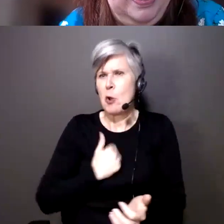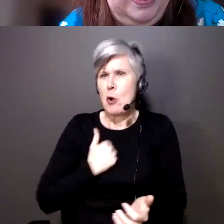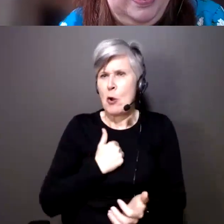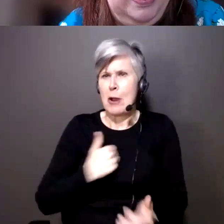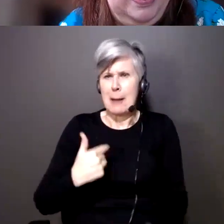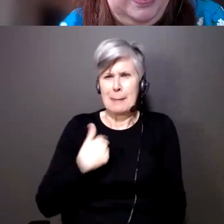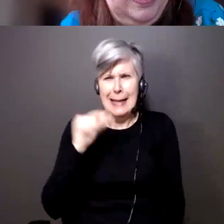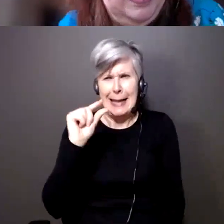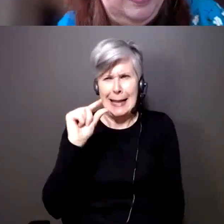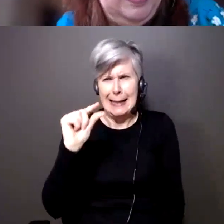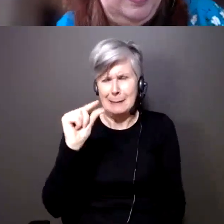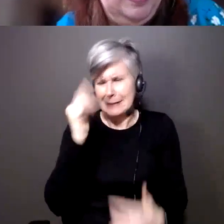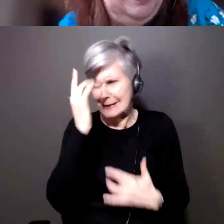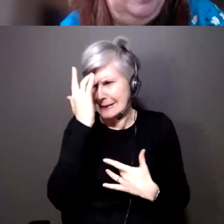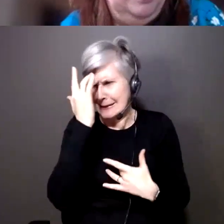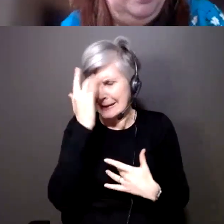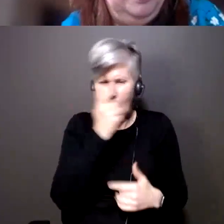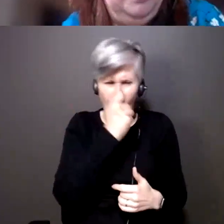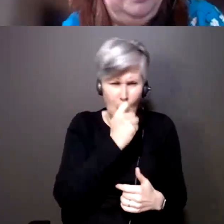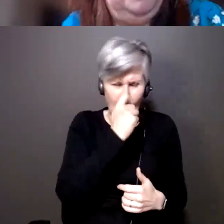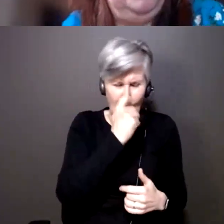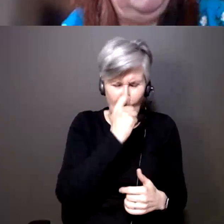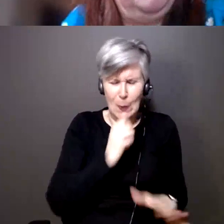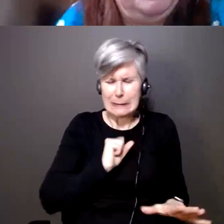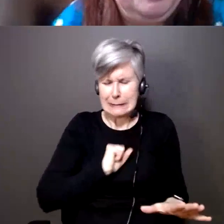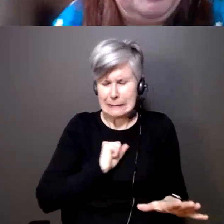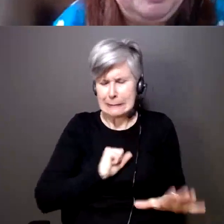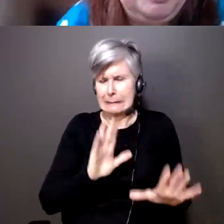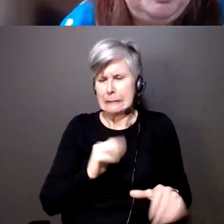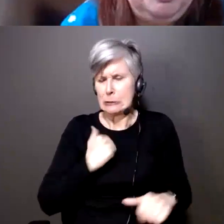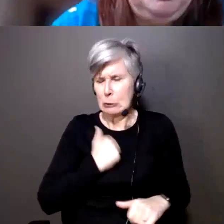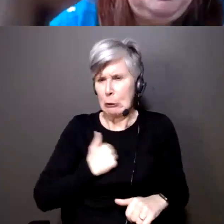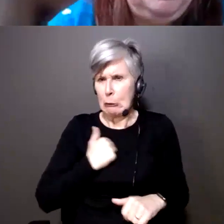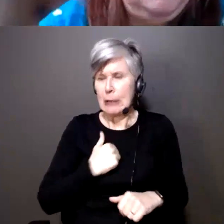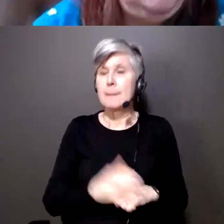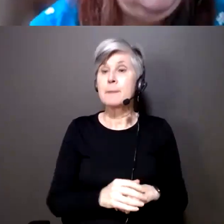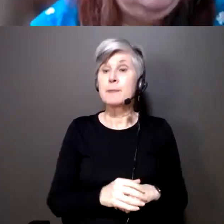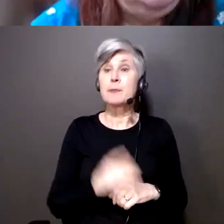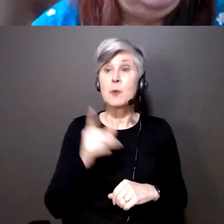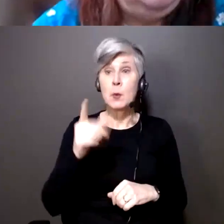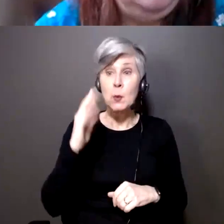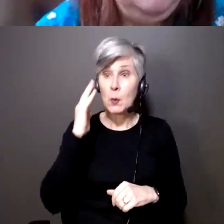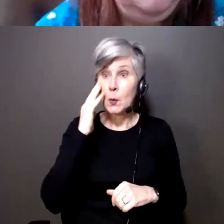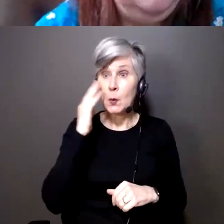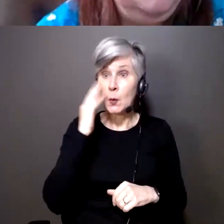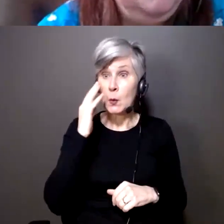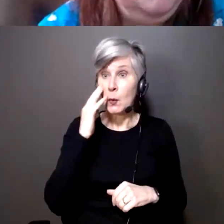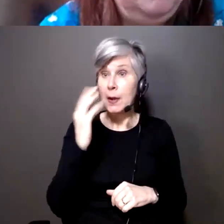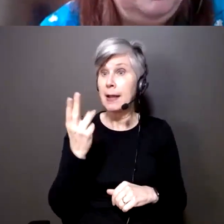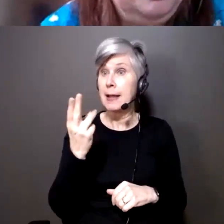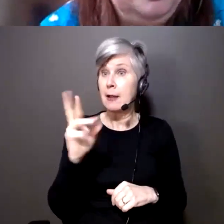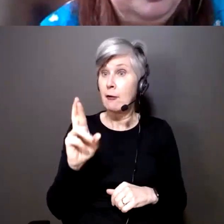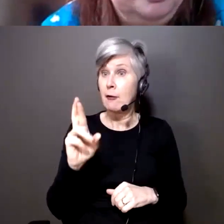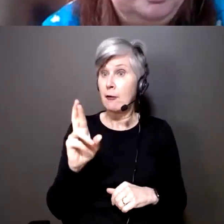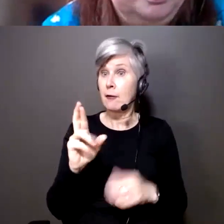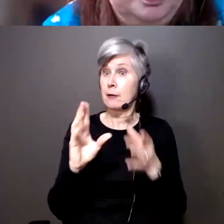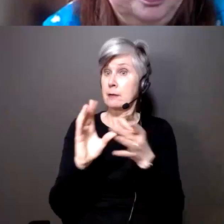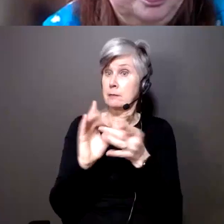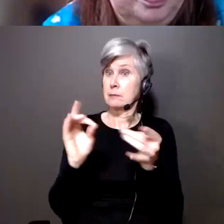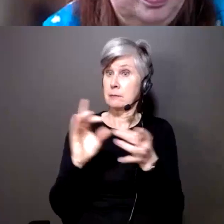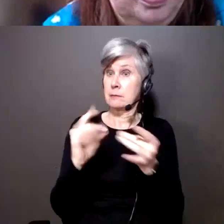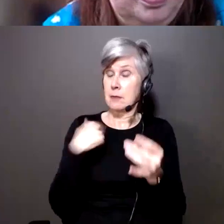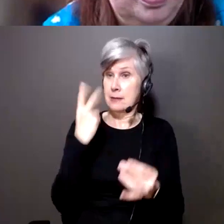bugs going around. So I wonder if you might have noticed that HR mentioned the GC Workplace Accessibility Passport in your letter of